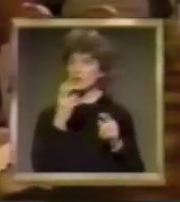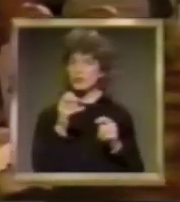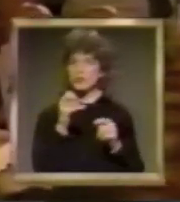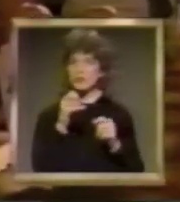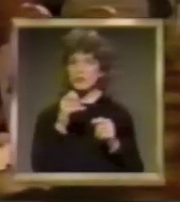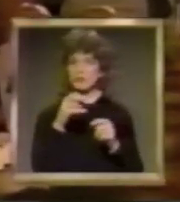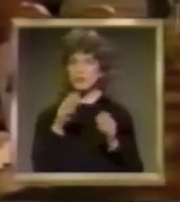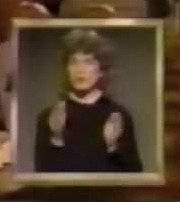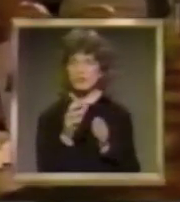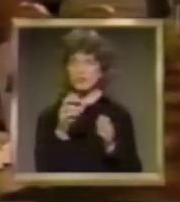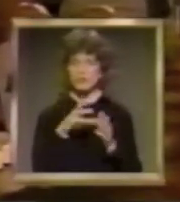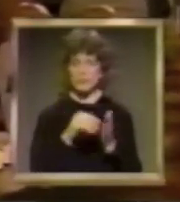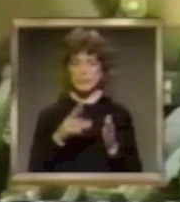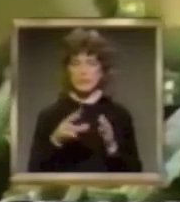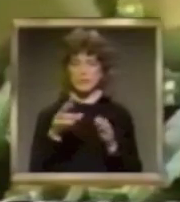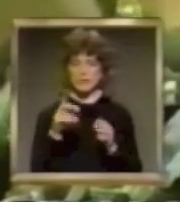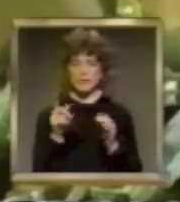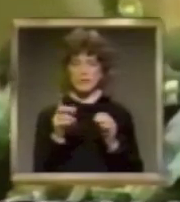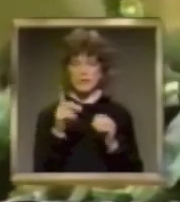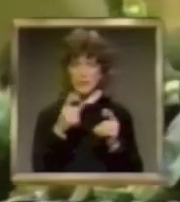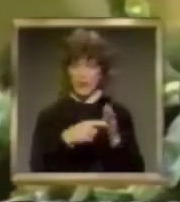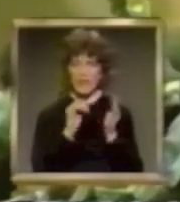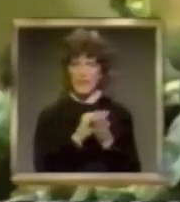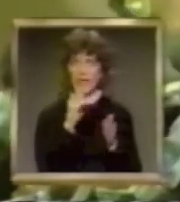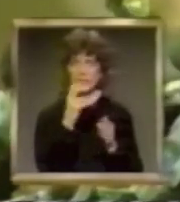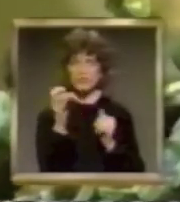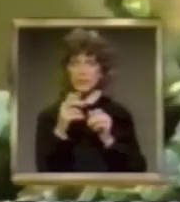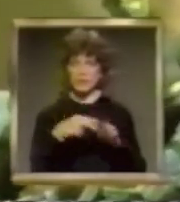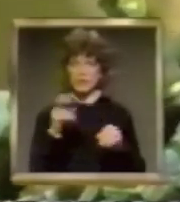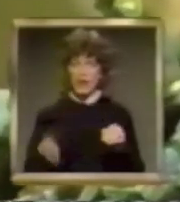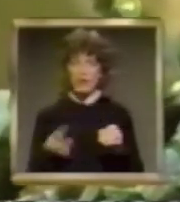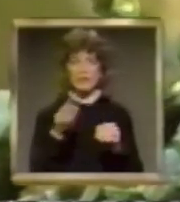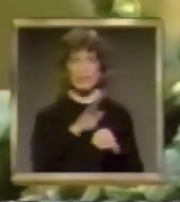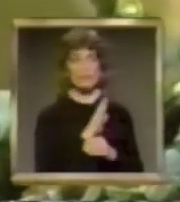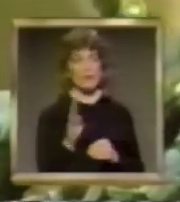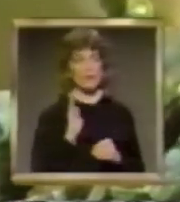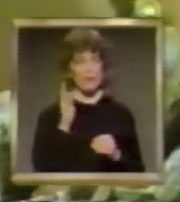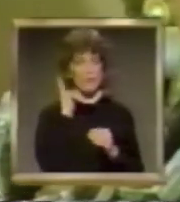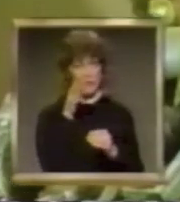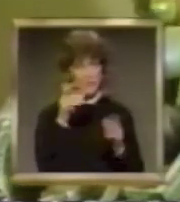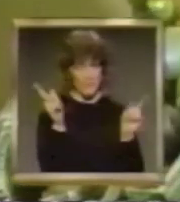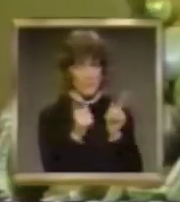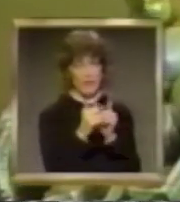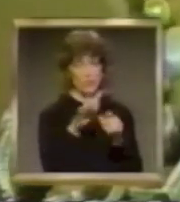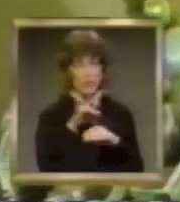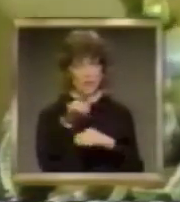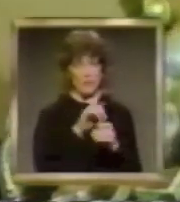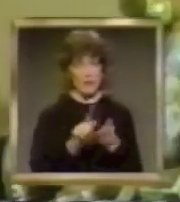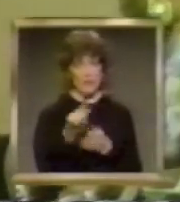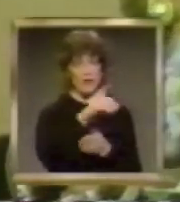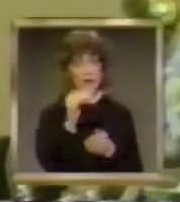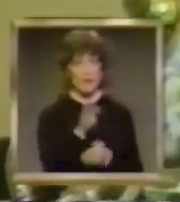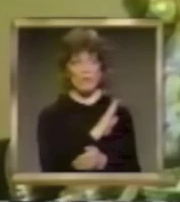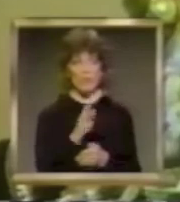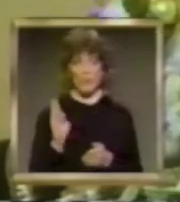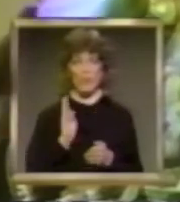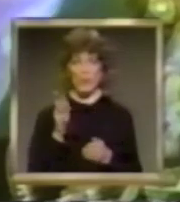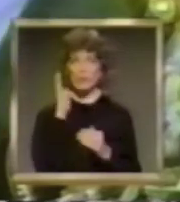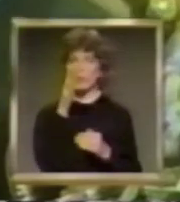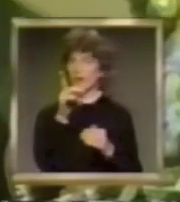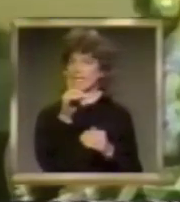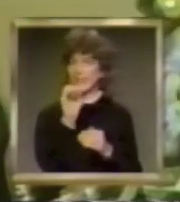the student demand that she resign. The board will meet early next week, and the board will deal with